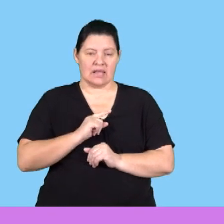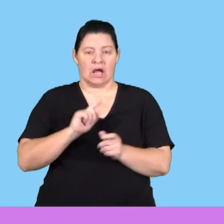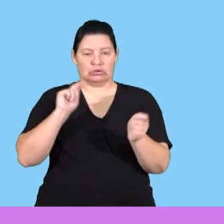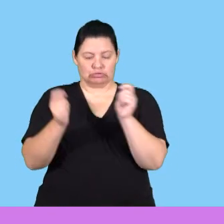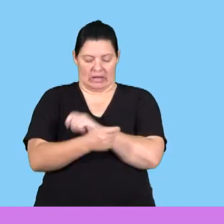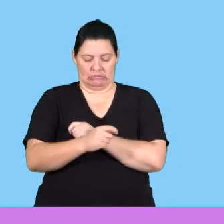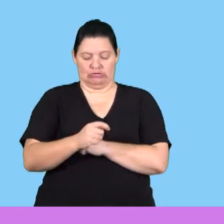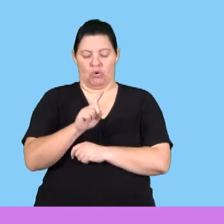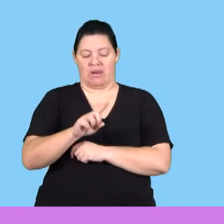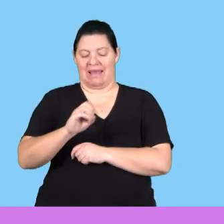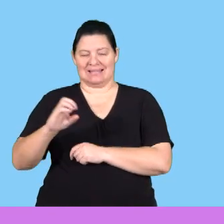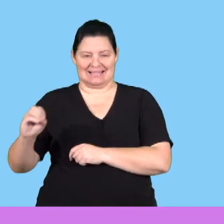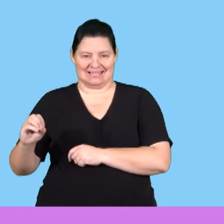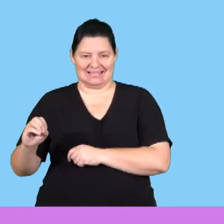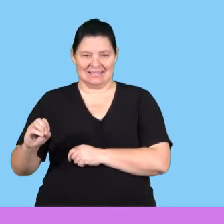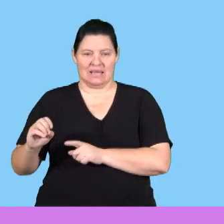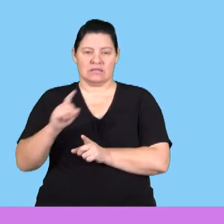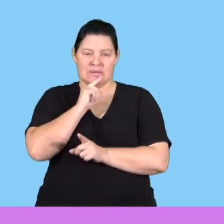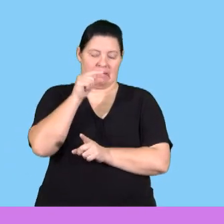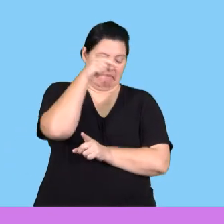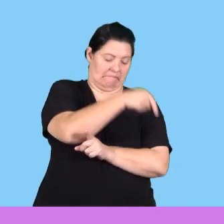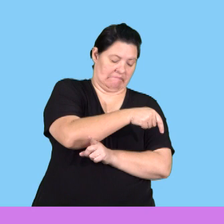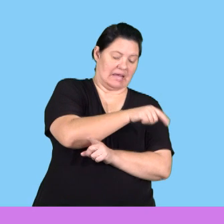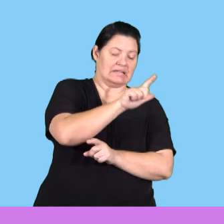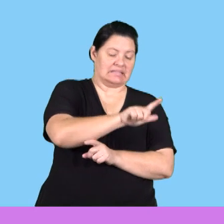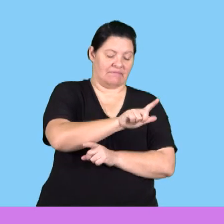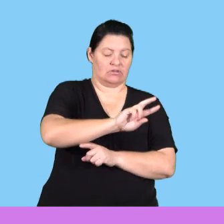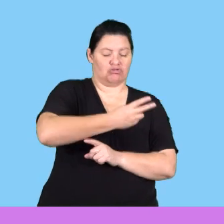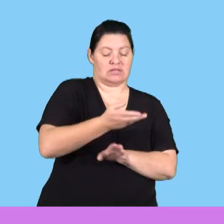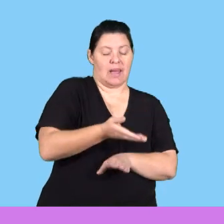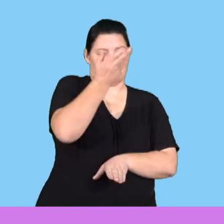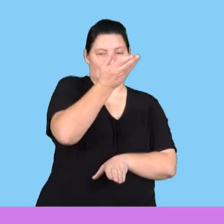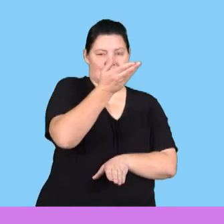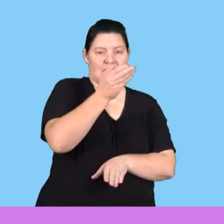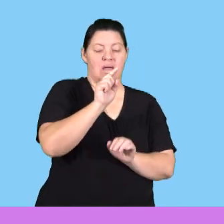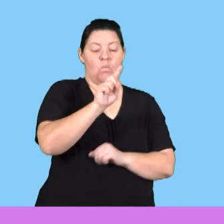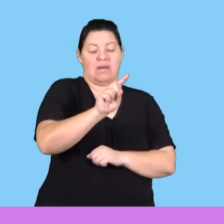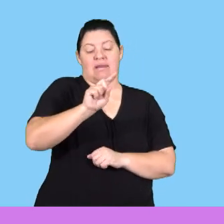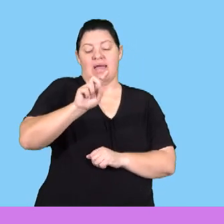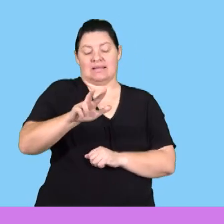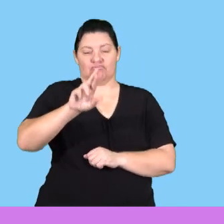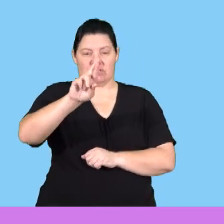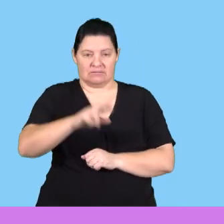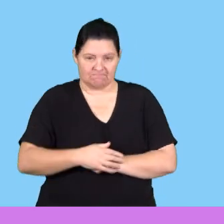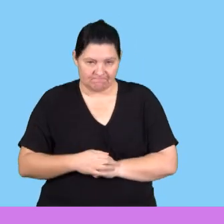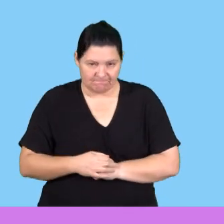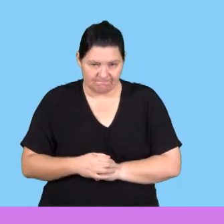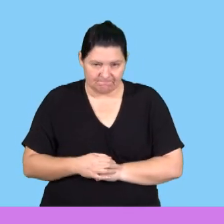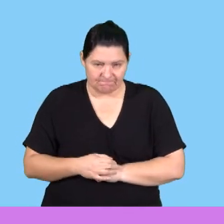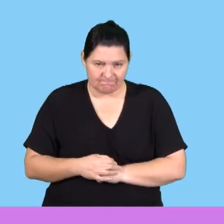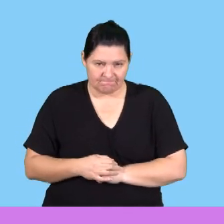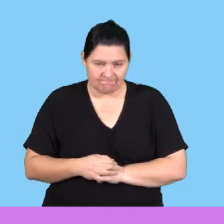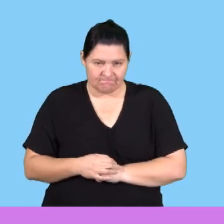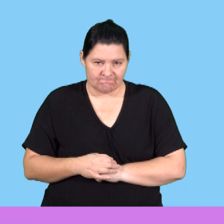it becomes 100, that 100 will adjust the 7 upwards, and then we will have 18